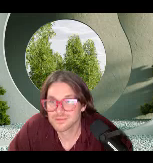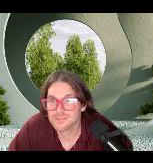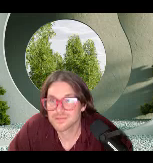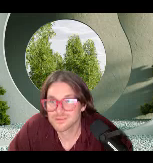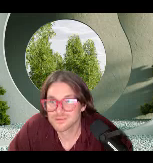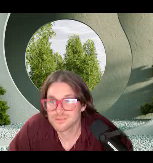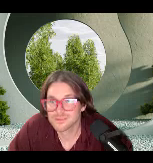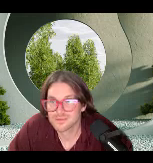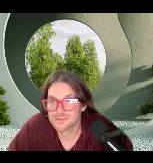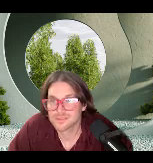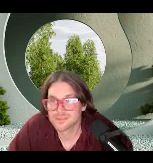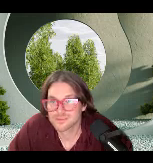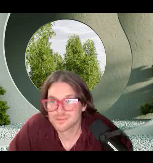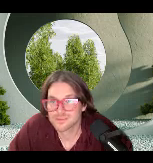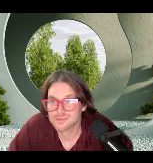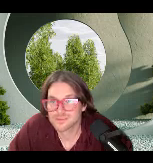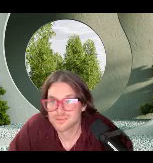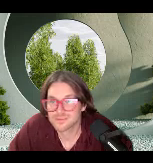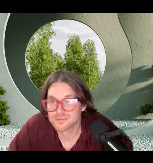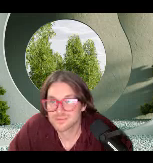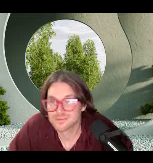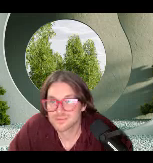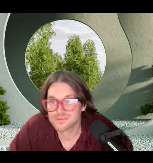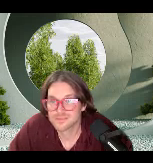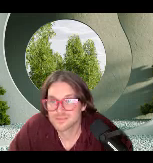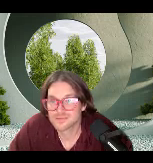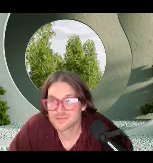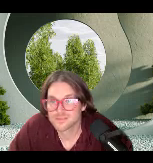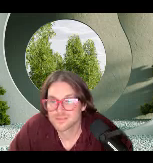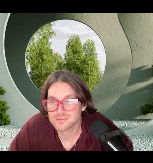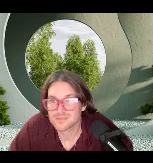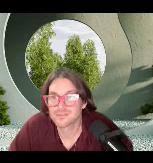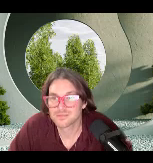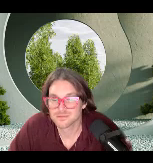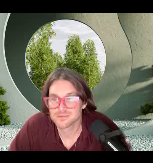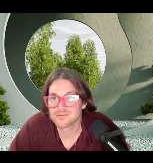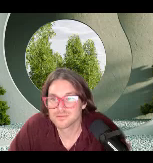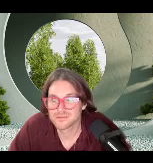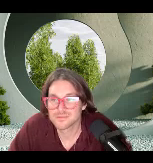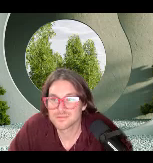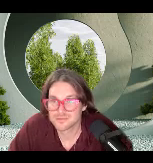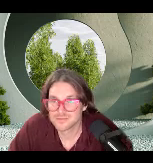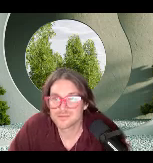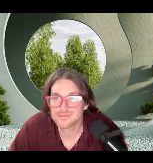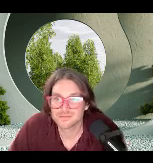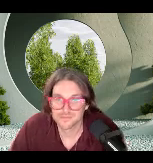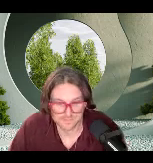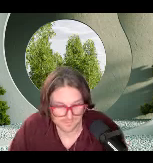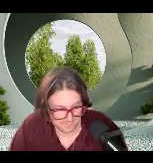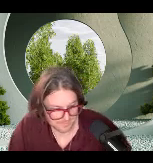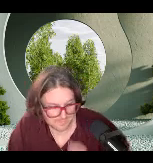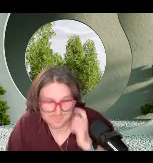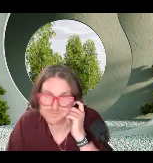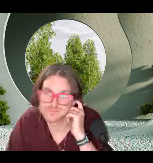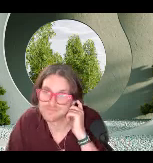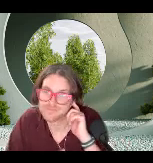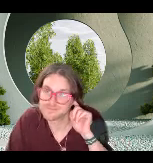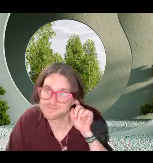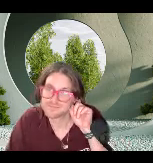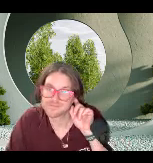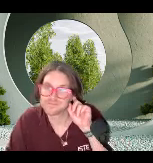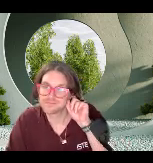believe it's only Microsoft, but even in an Outlook email, this will work, and you can add that screen tip. So this is great for when you do need